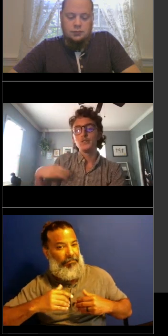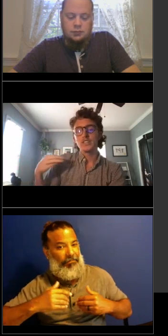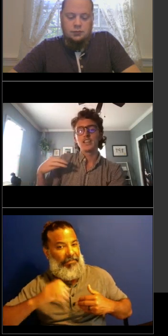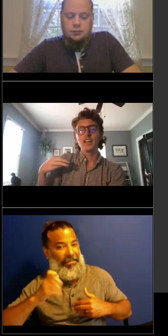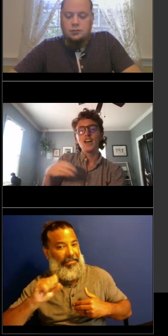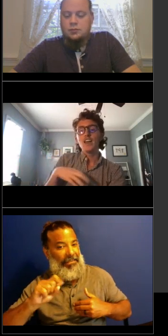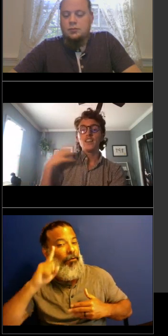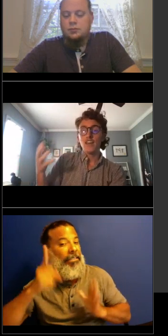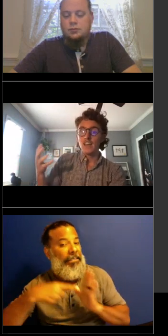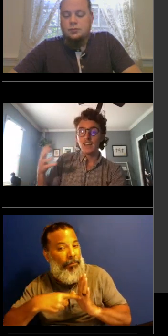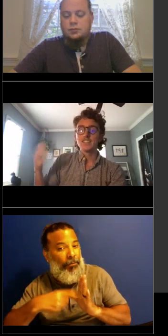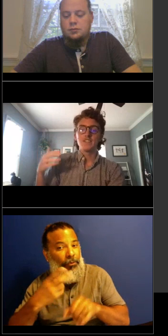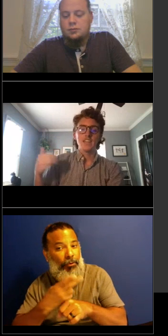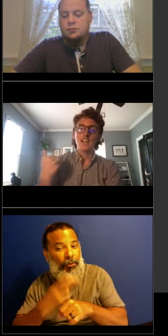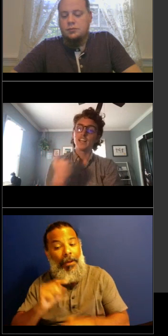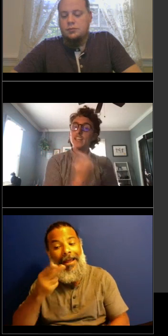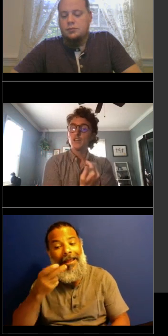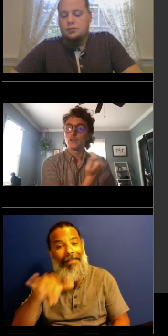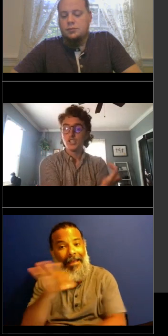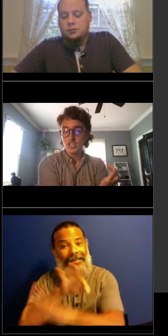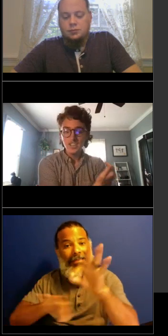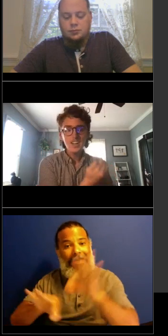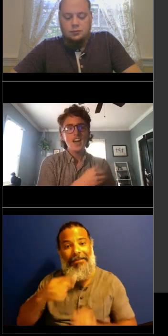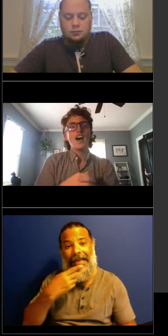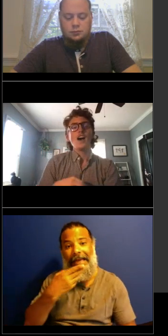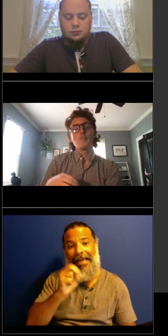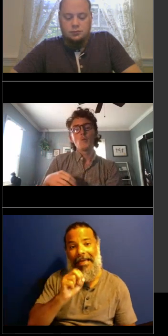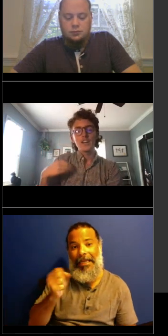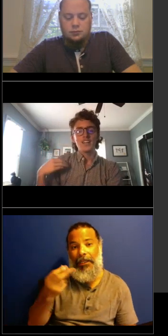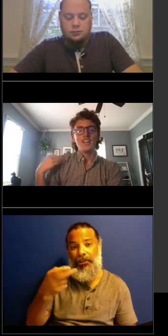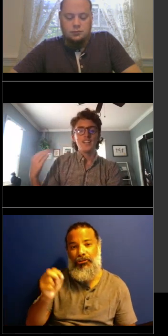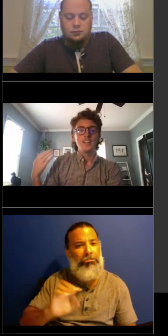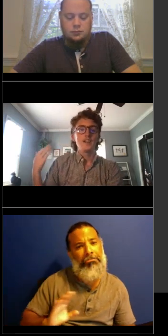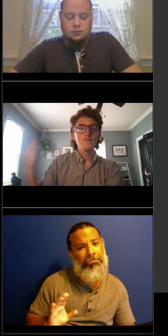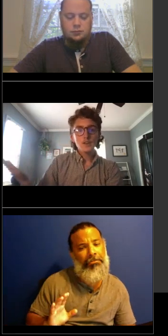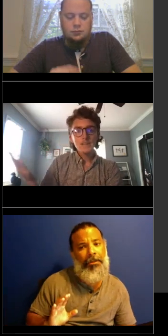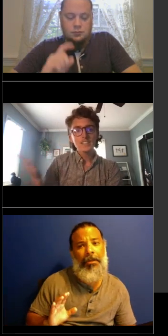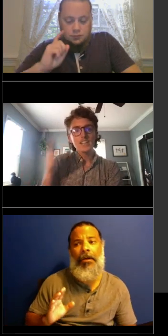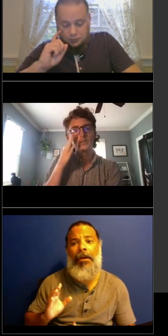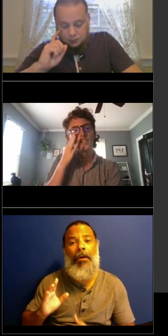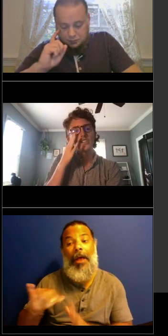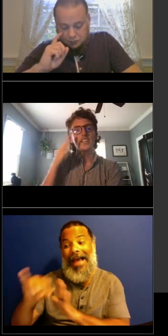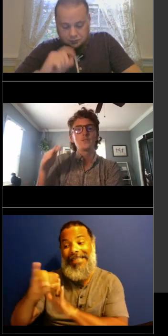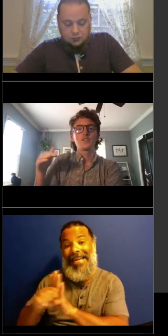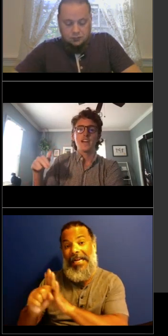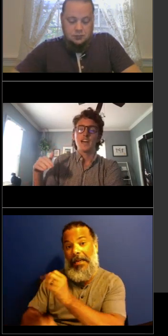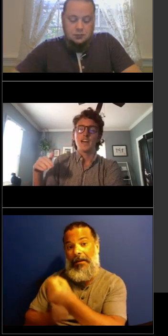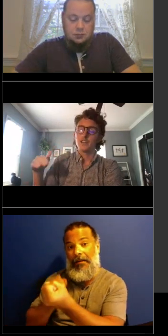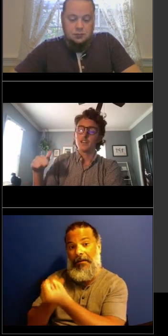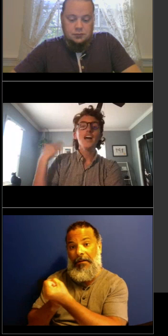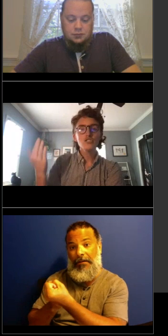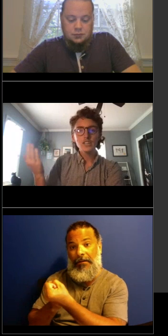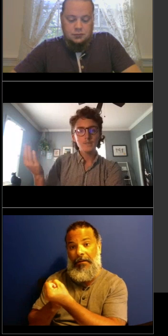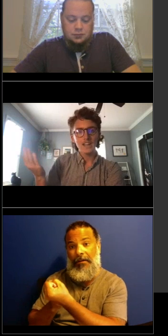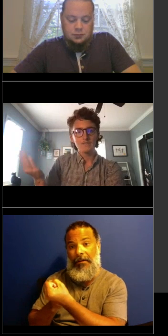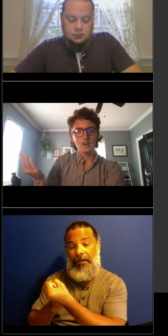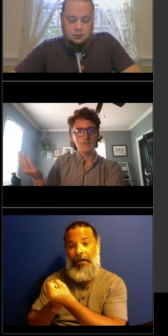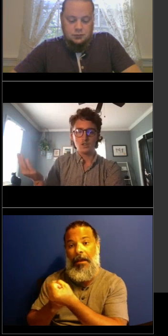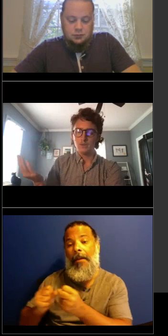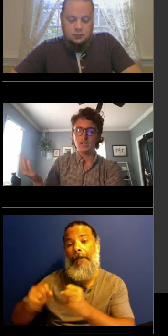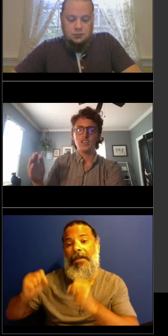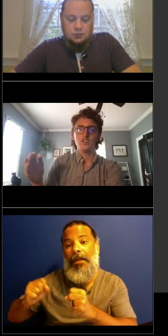example, using they instead of saying he or she, whereas identity affirming language is language that potentially